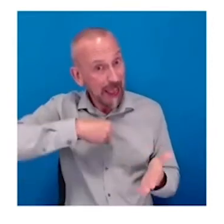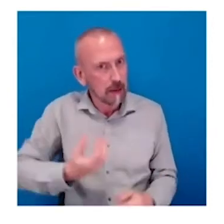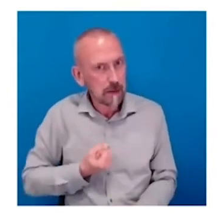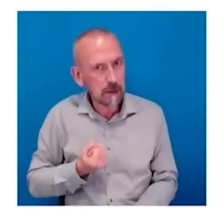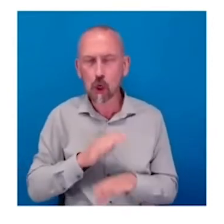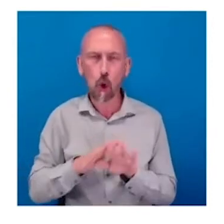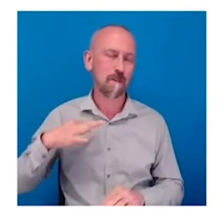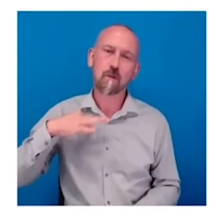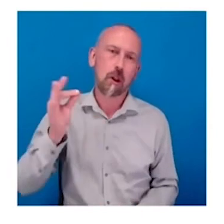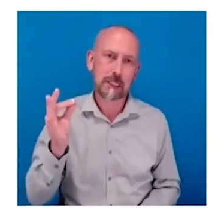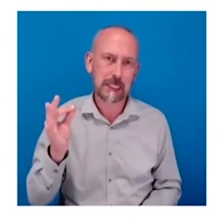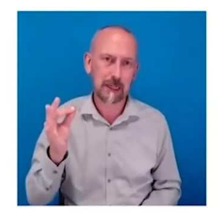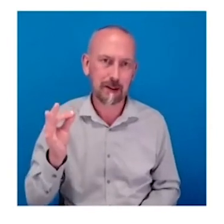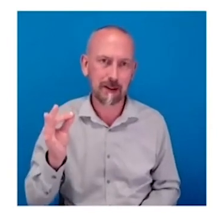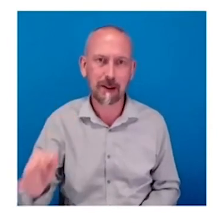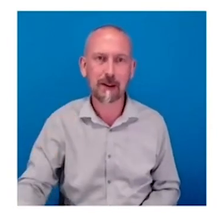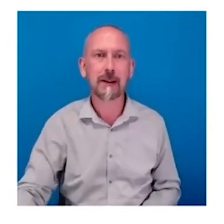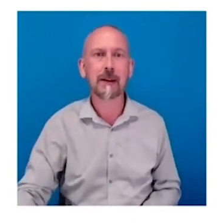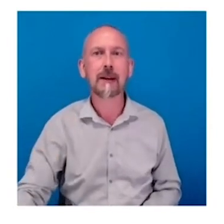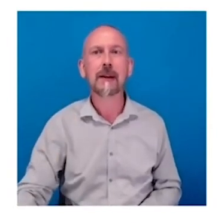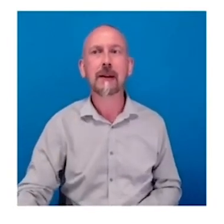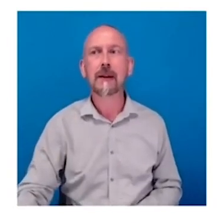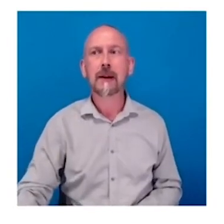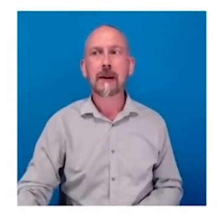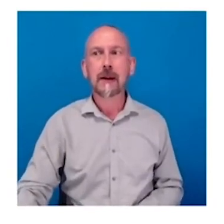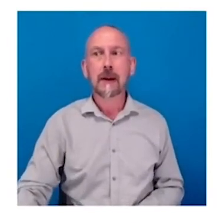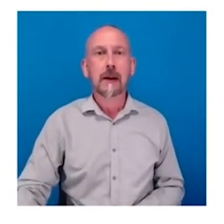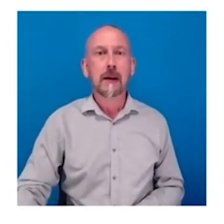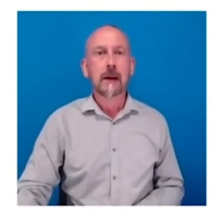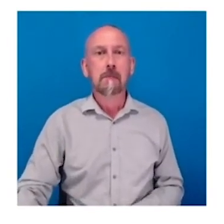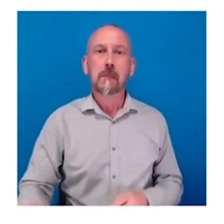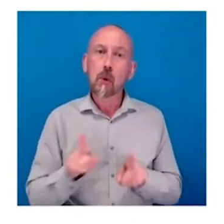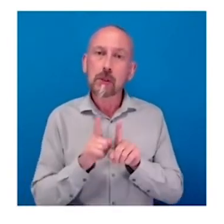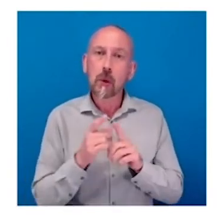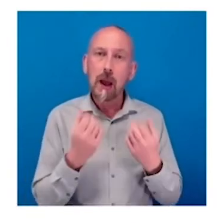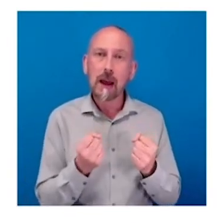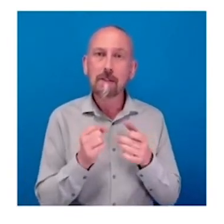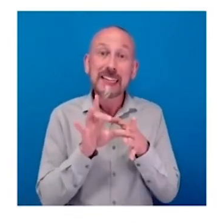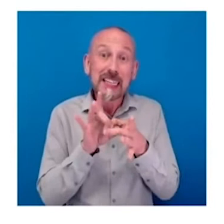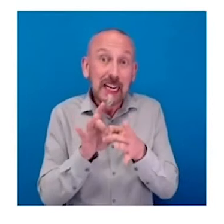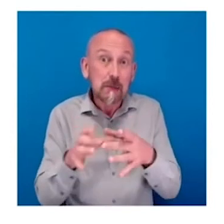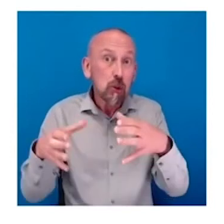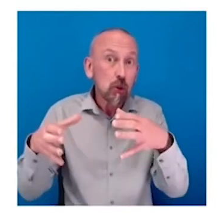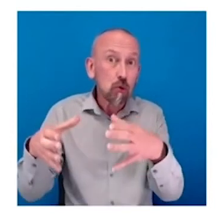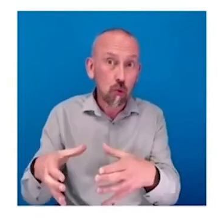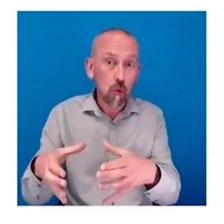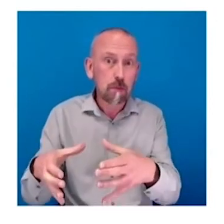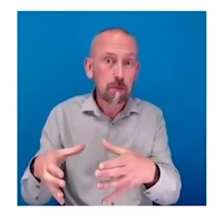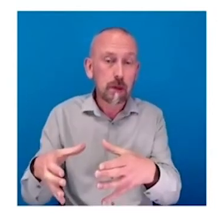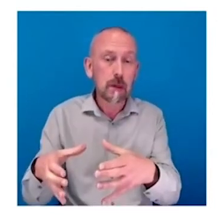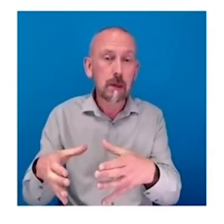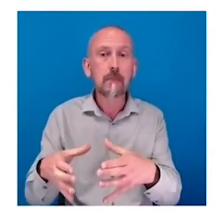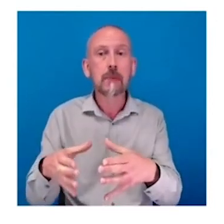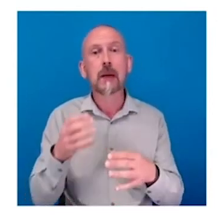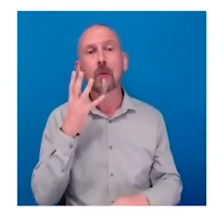volunteer. But they also have an engagement group. I know we're all talking about technology,